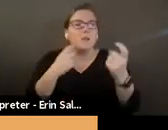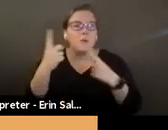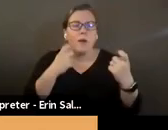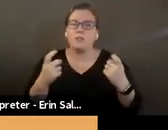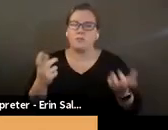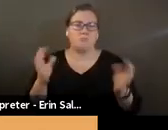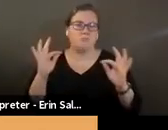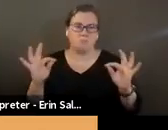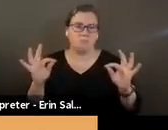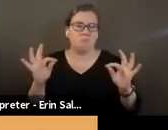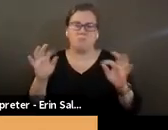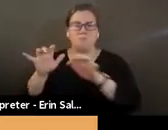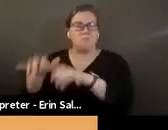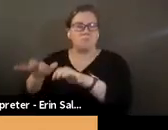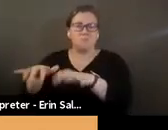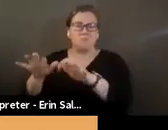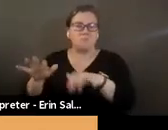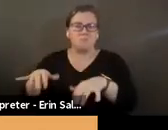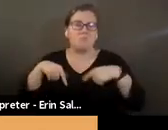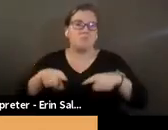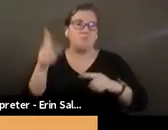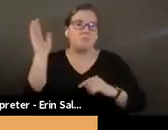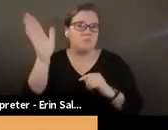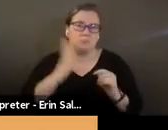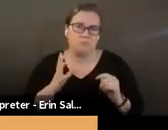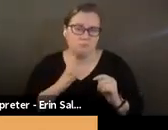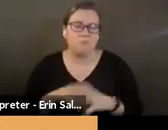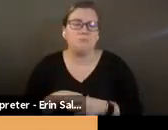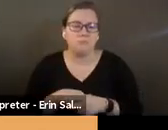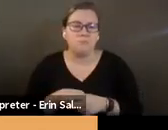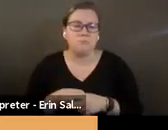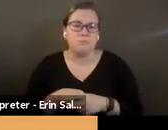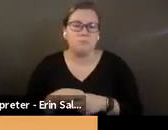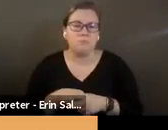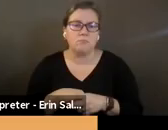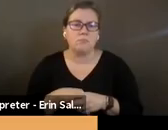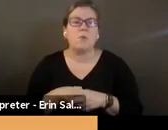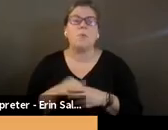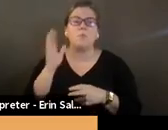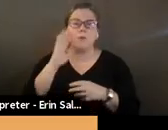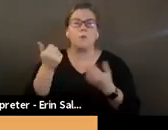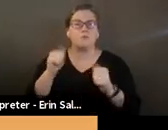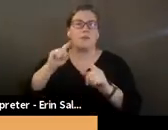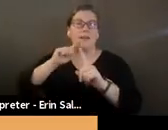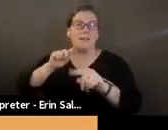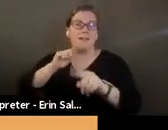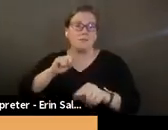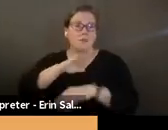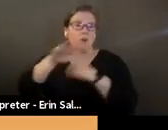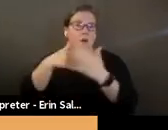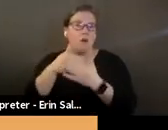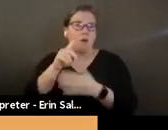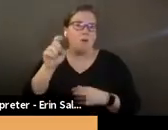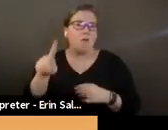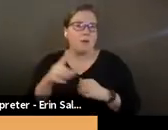questions in there as we're going through the presentations. And we will get to those, at that